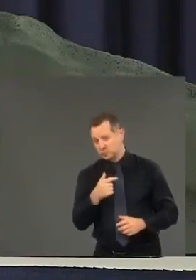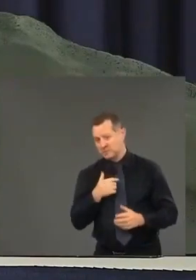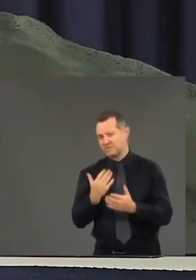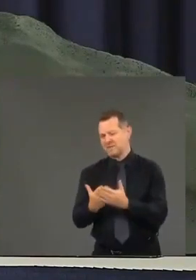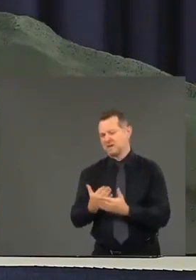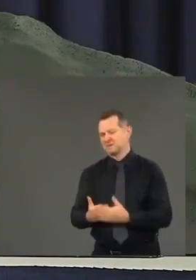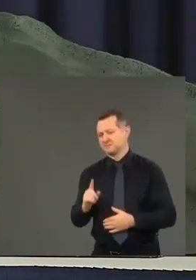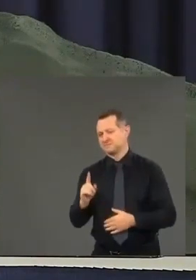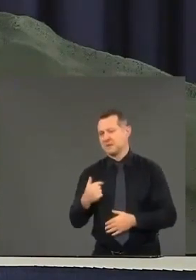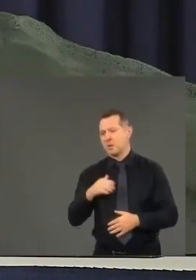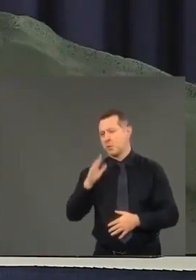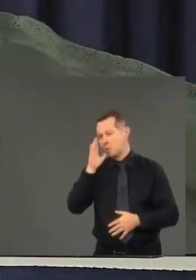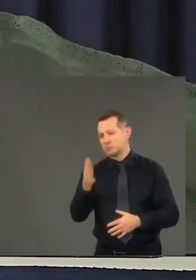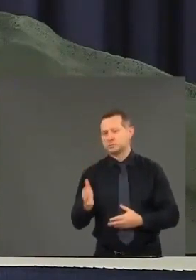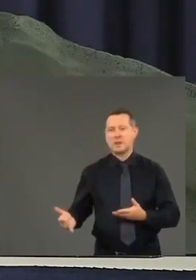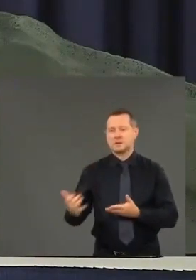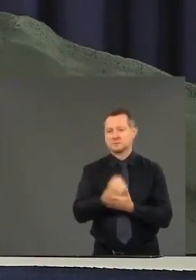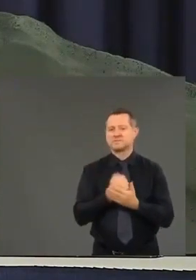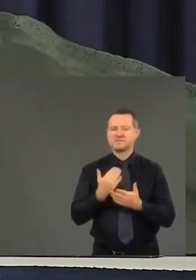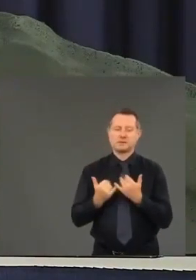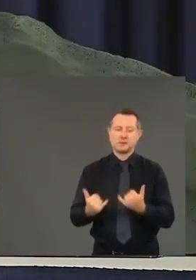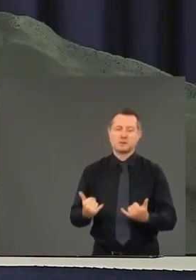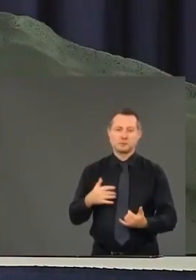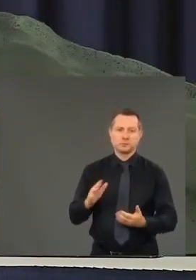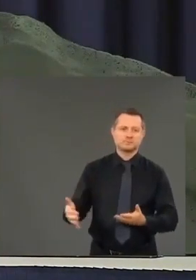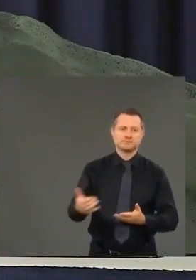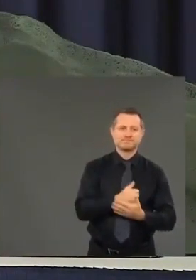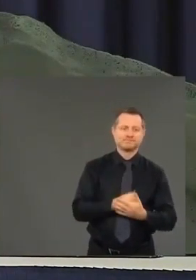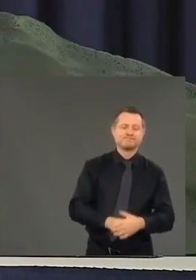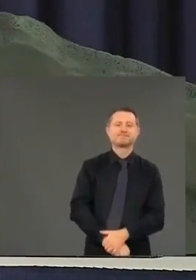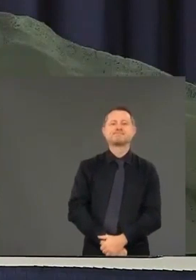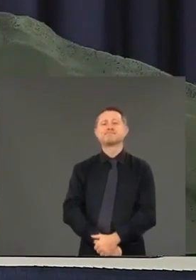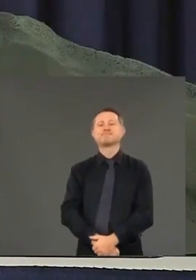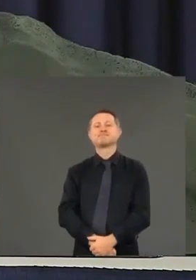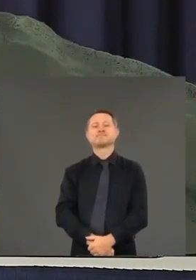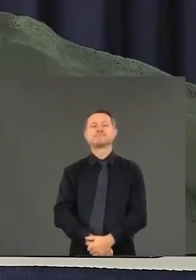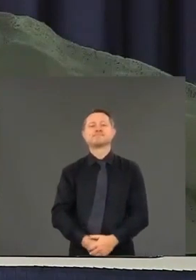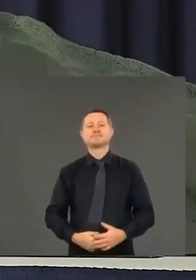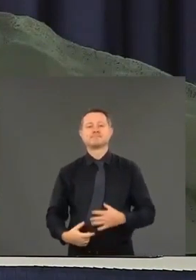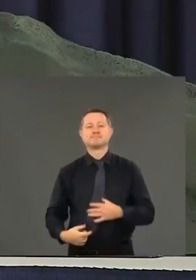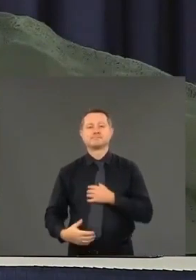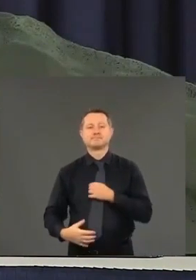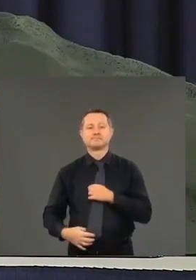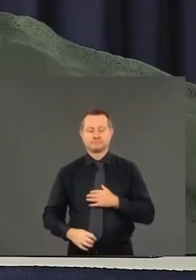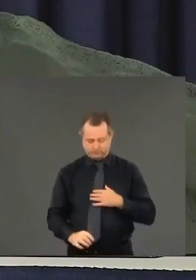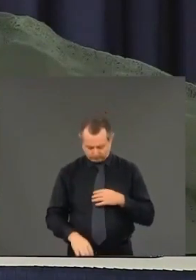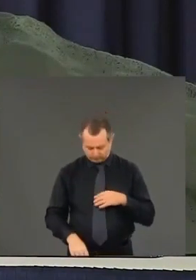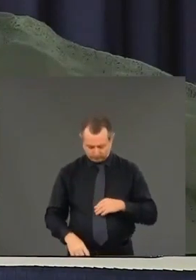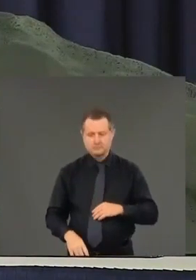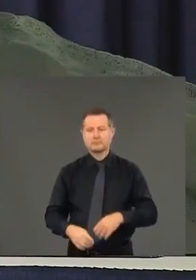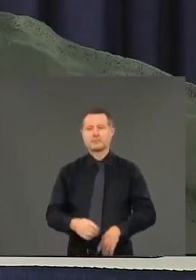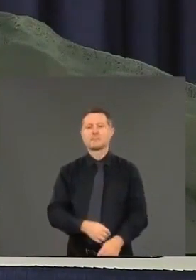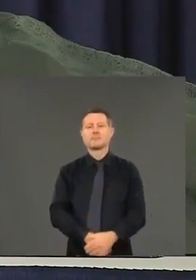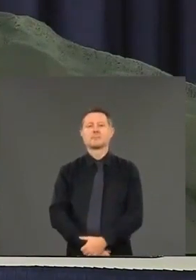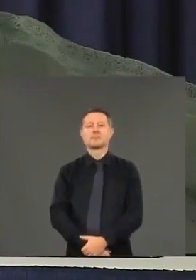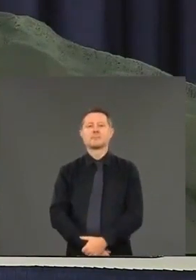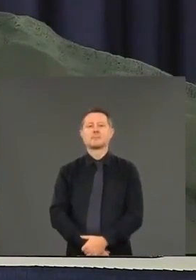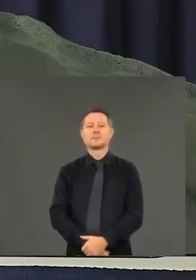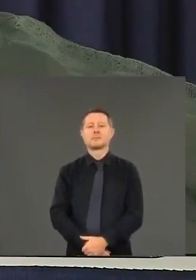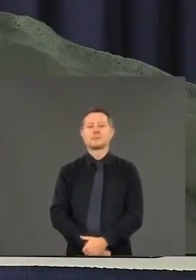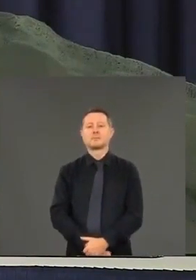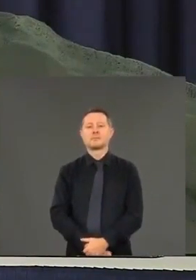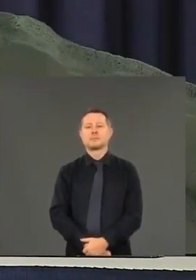going to be going through today. Do you think there's been an environment of anti-police rhetoric? Do you feel as though that's a contributing factor at all?